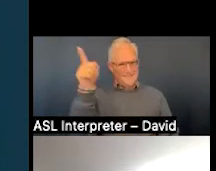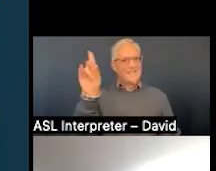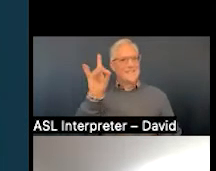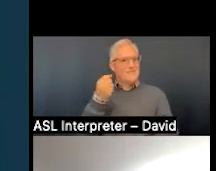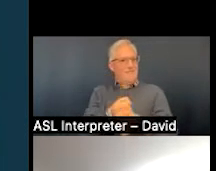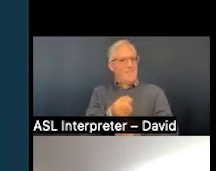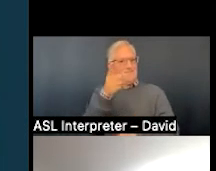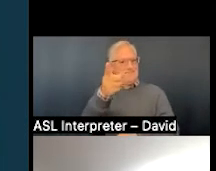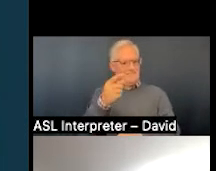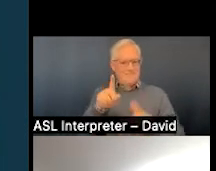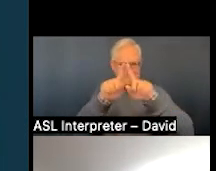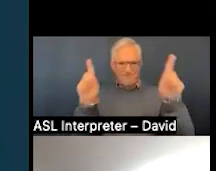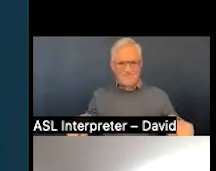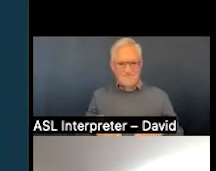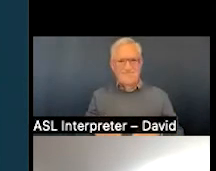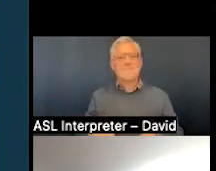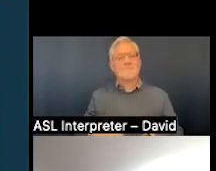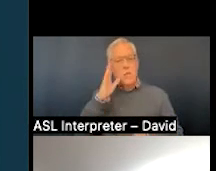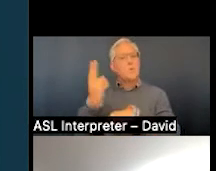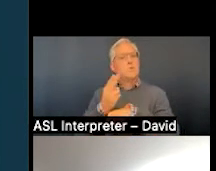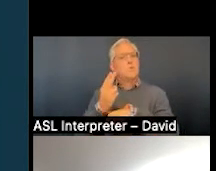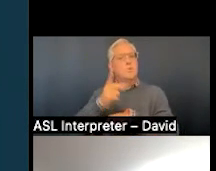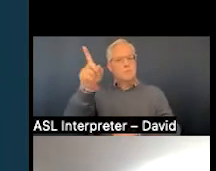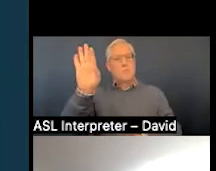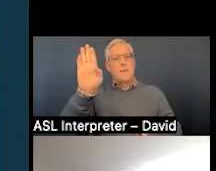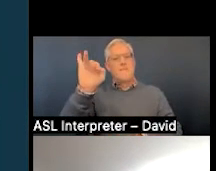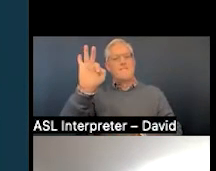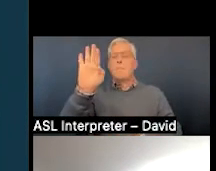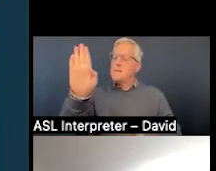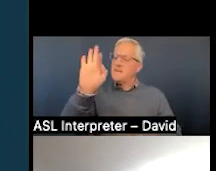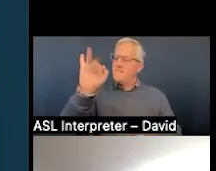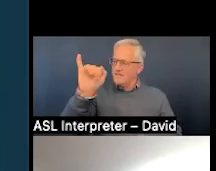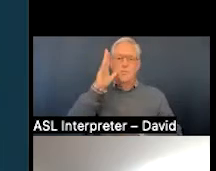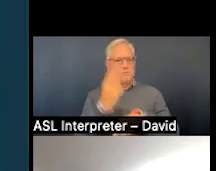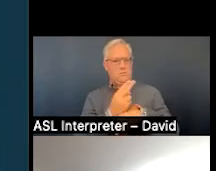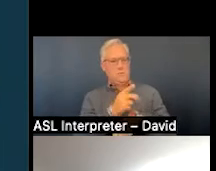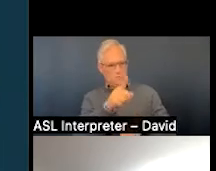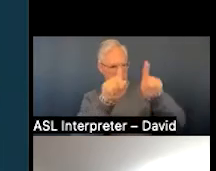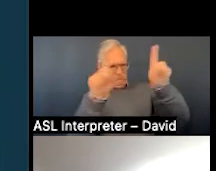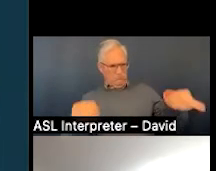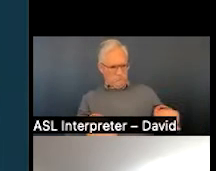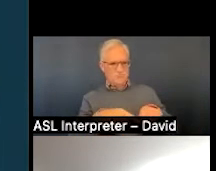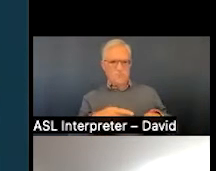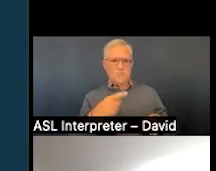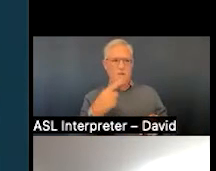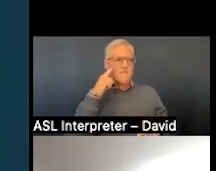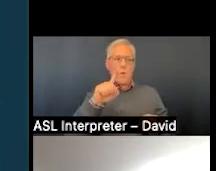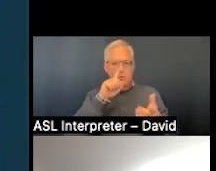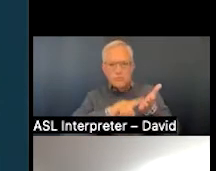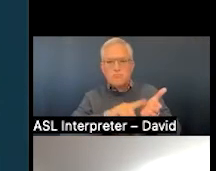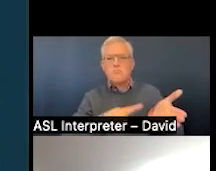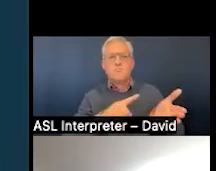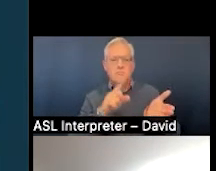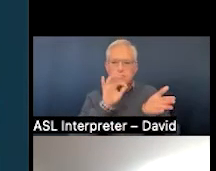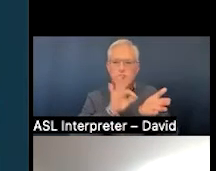they will use it as a resource to collect the materials that they require to be commissioned. And again,